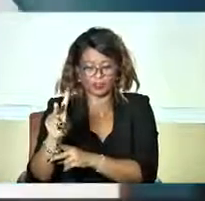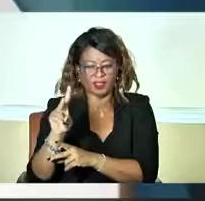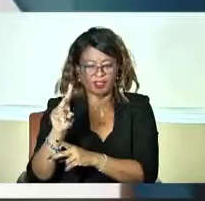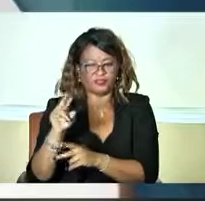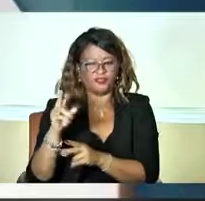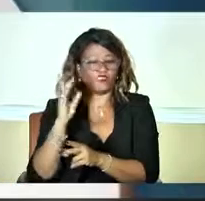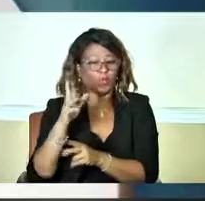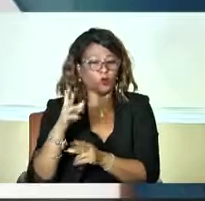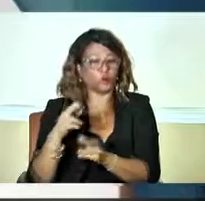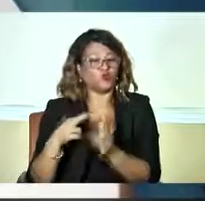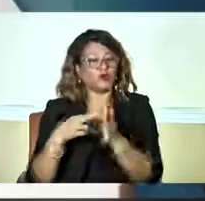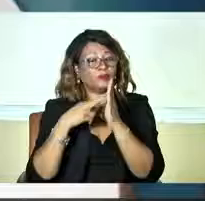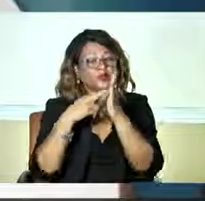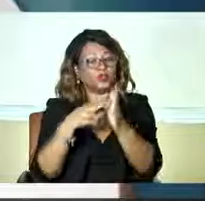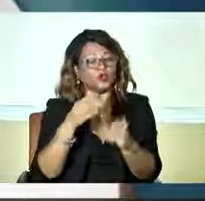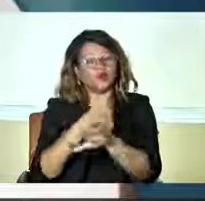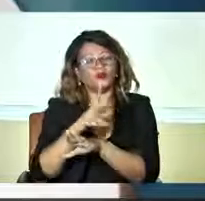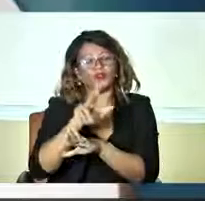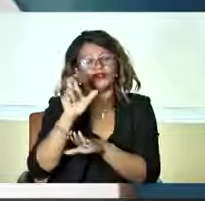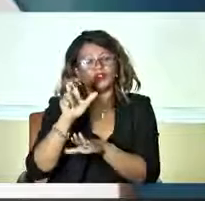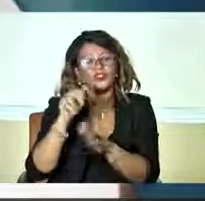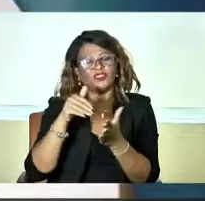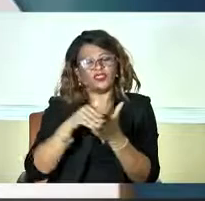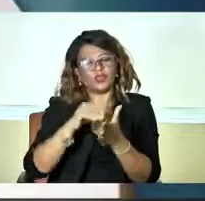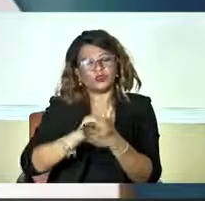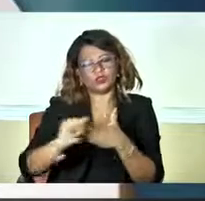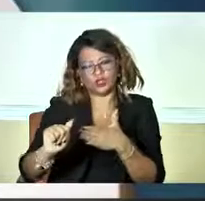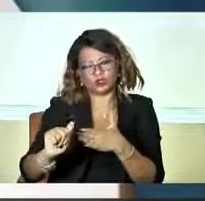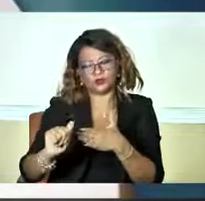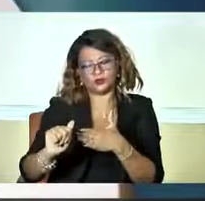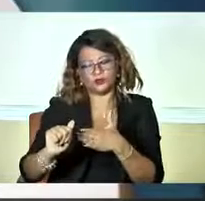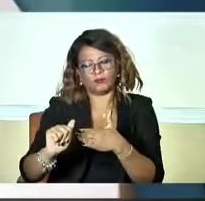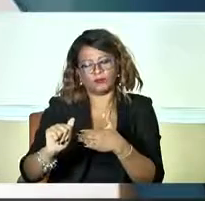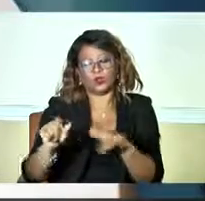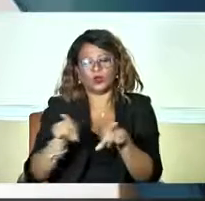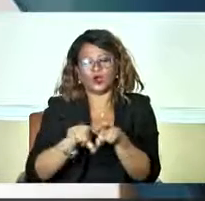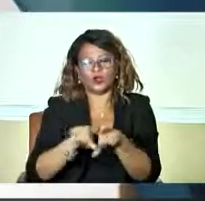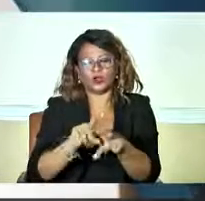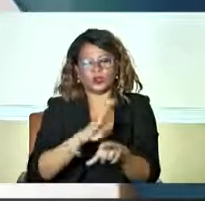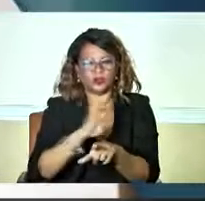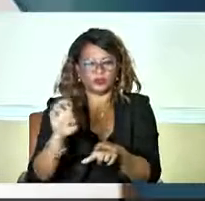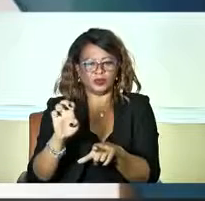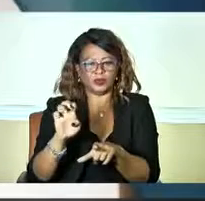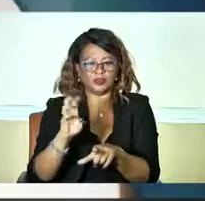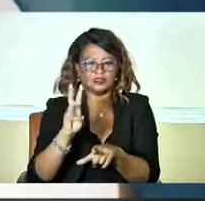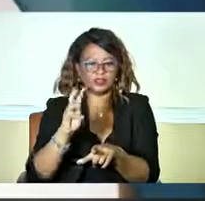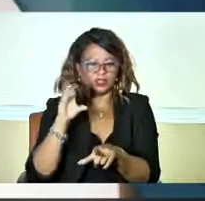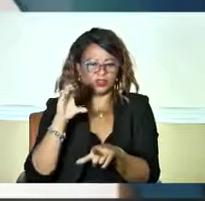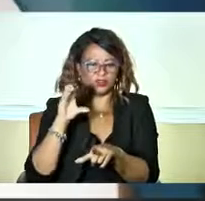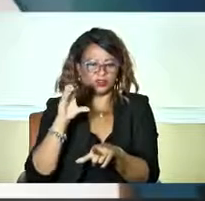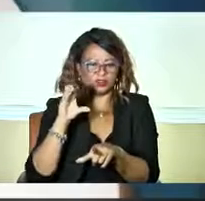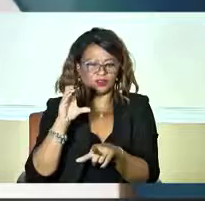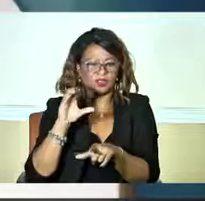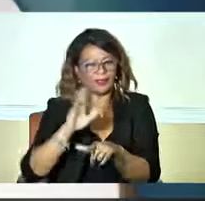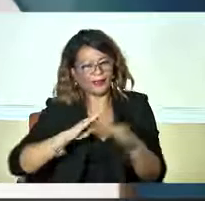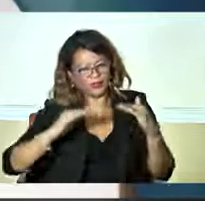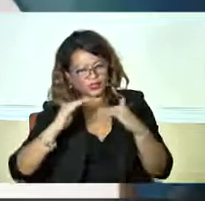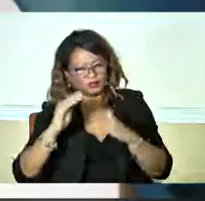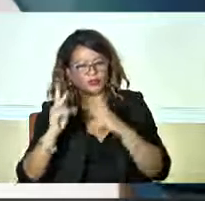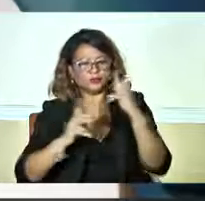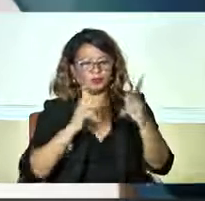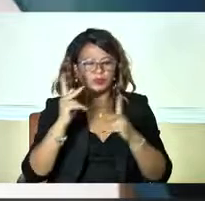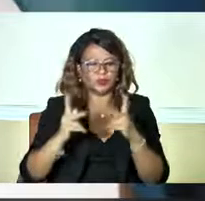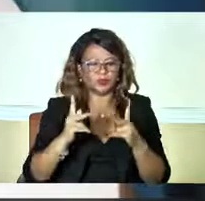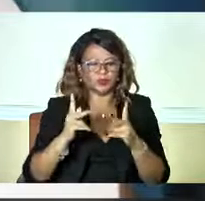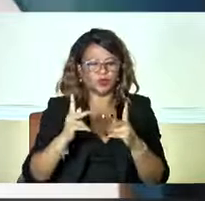to represent over $300,000. There will also be 600 estimated persons